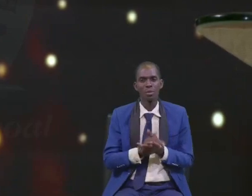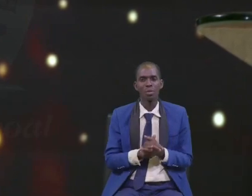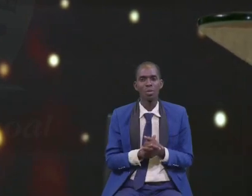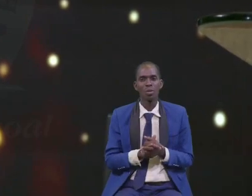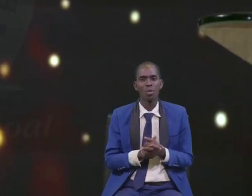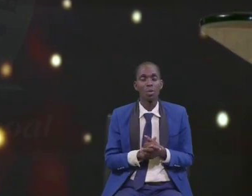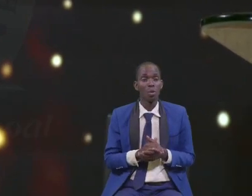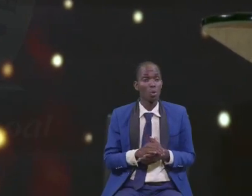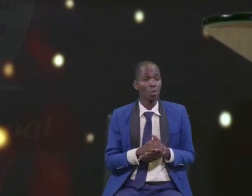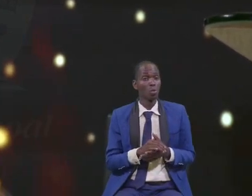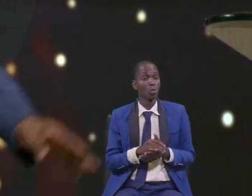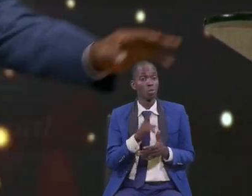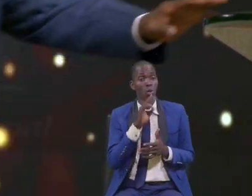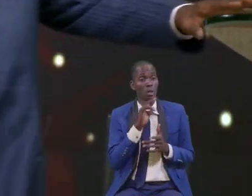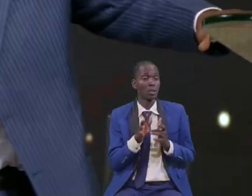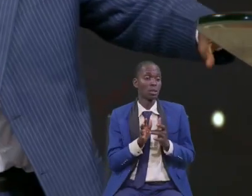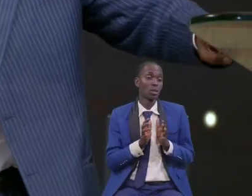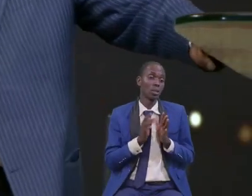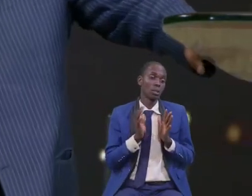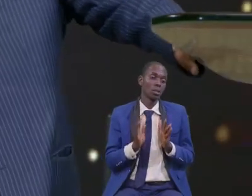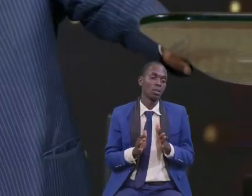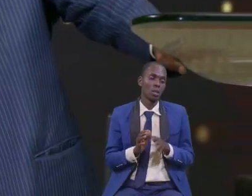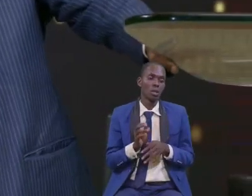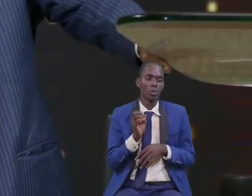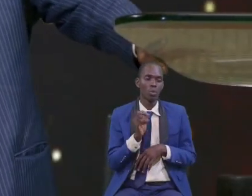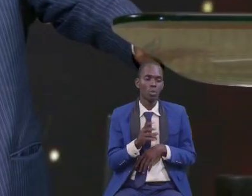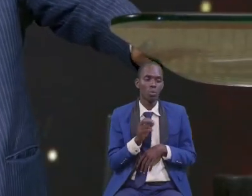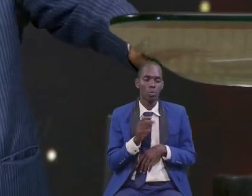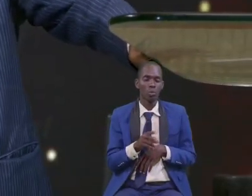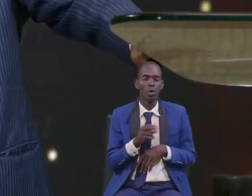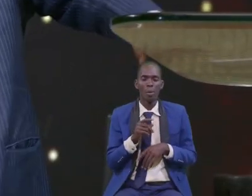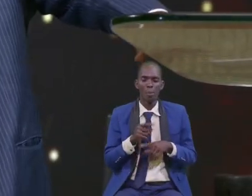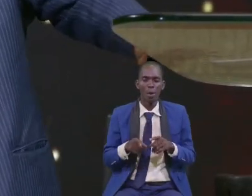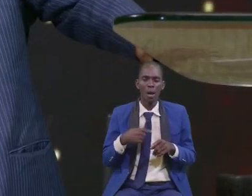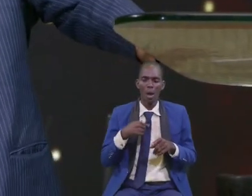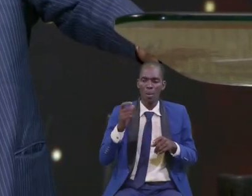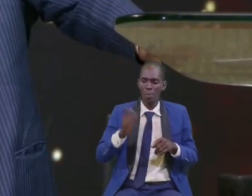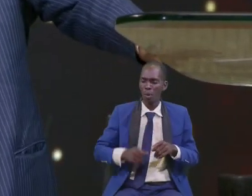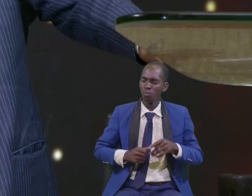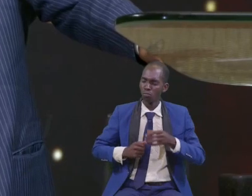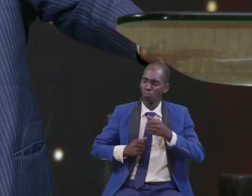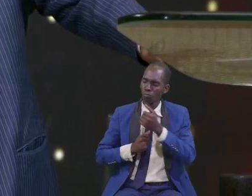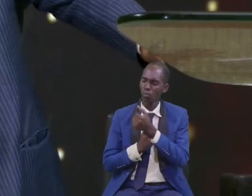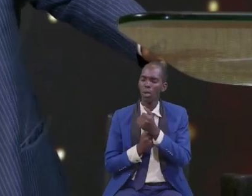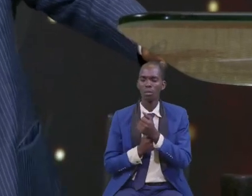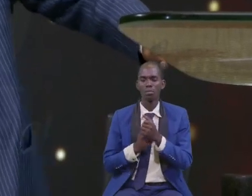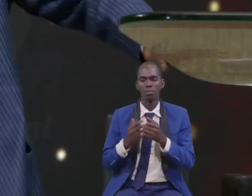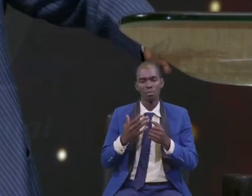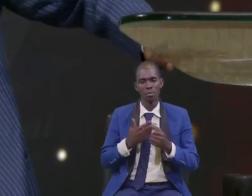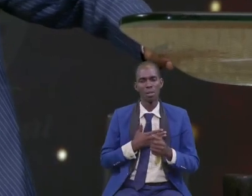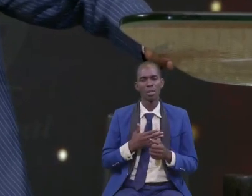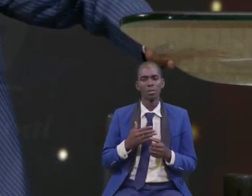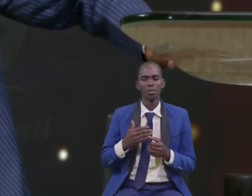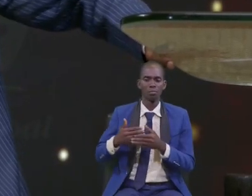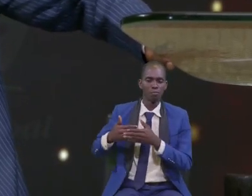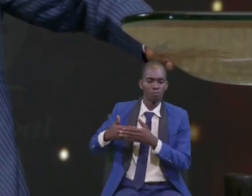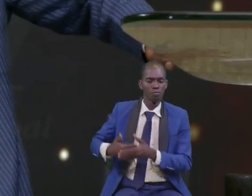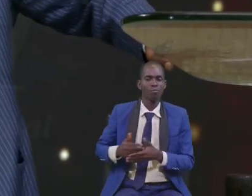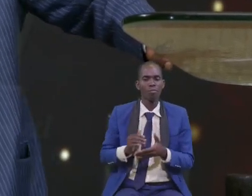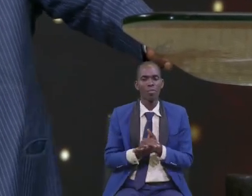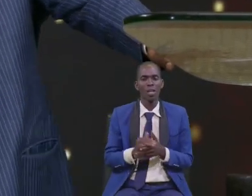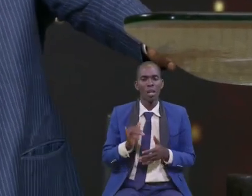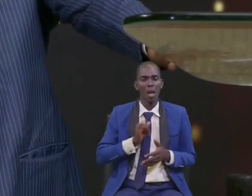yes, I'm a Christian, but I must protect my self-esteem. I must protect